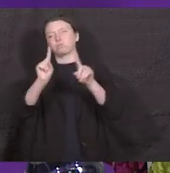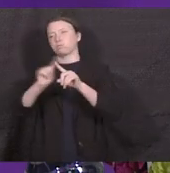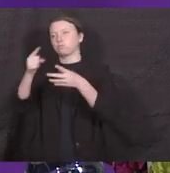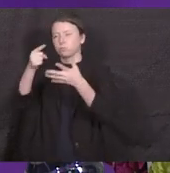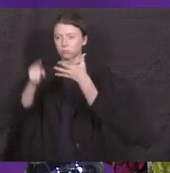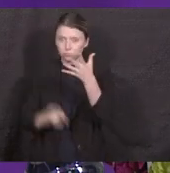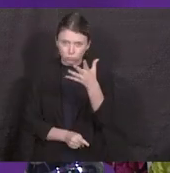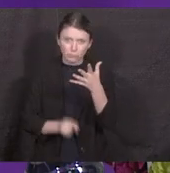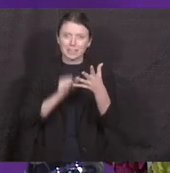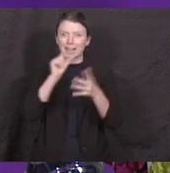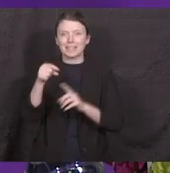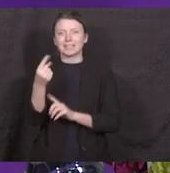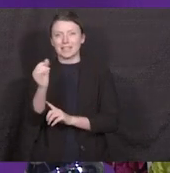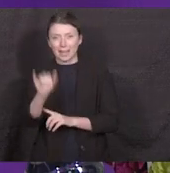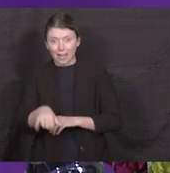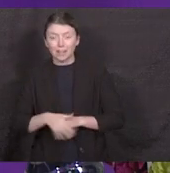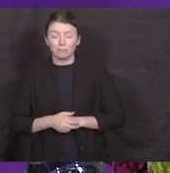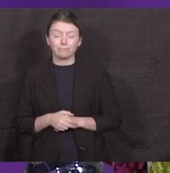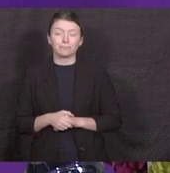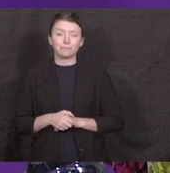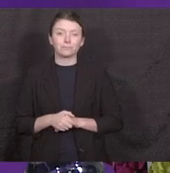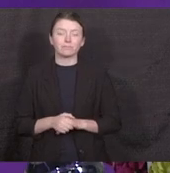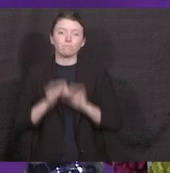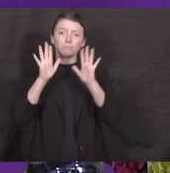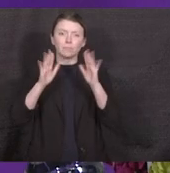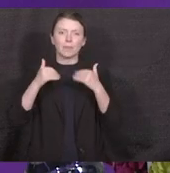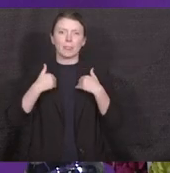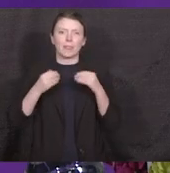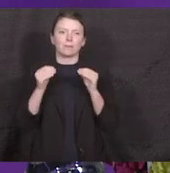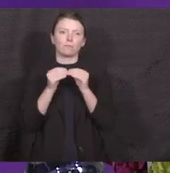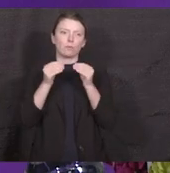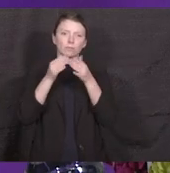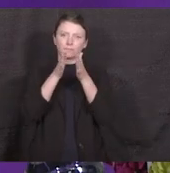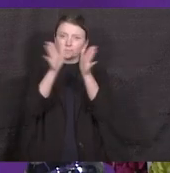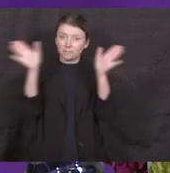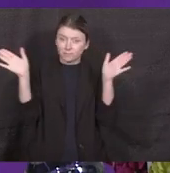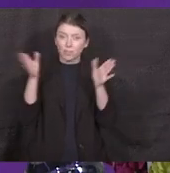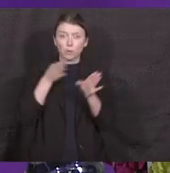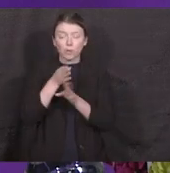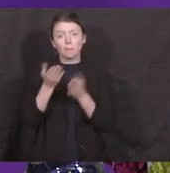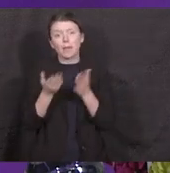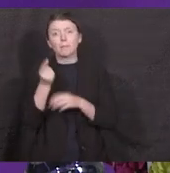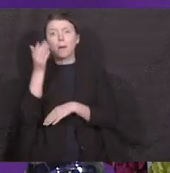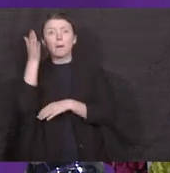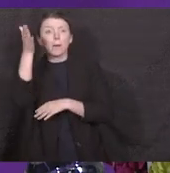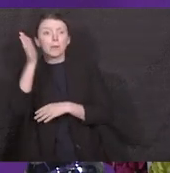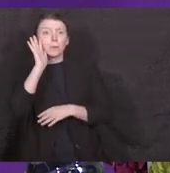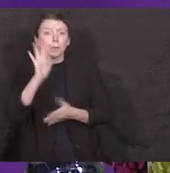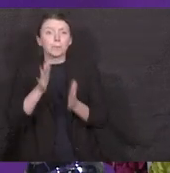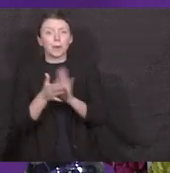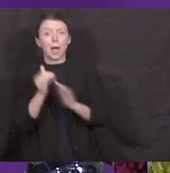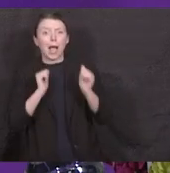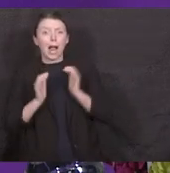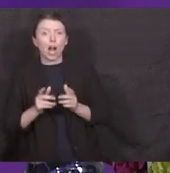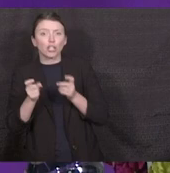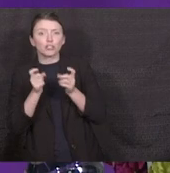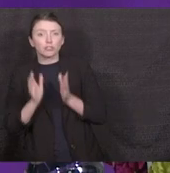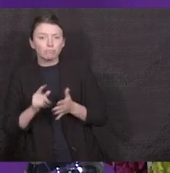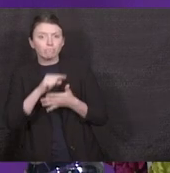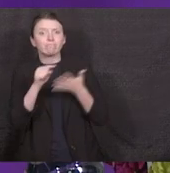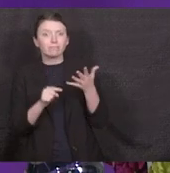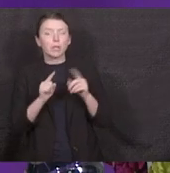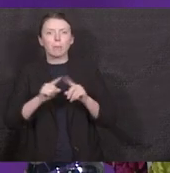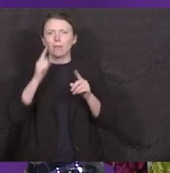the industry. And it's great to have a well-rounded career. Maybe one day you'll become a director, writer, or actor, but maybe for now you